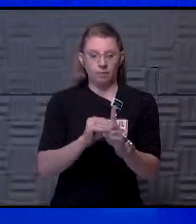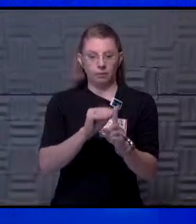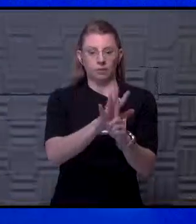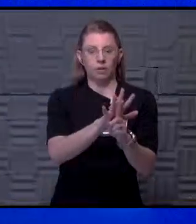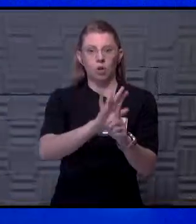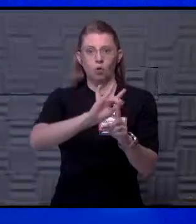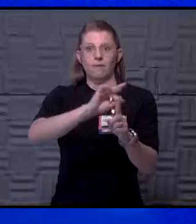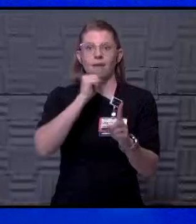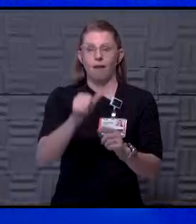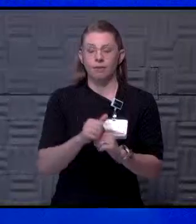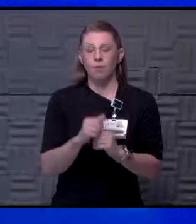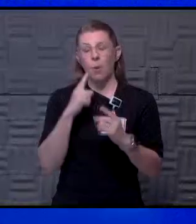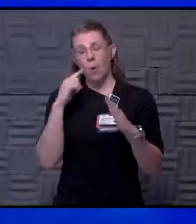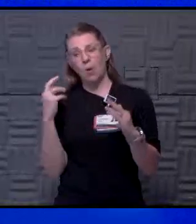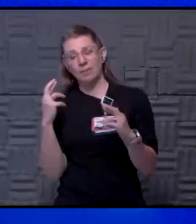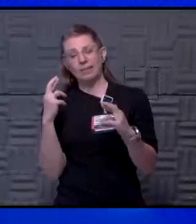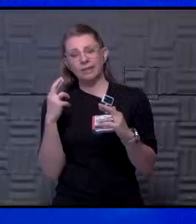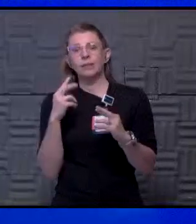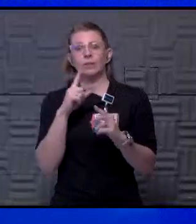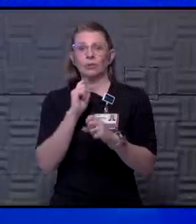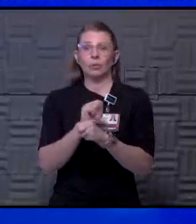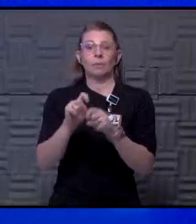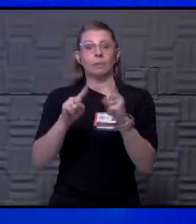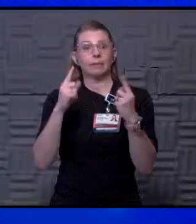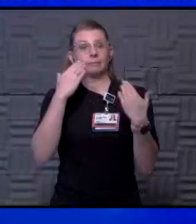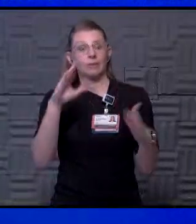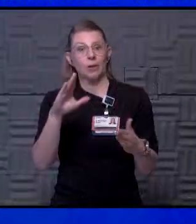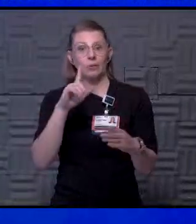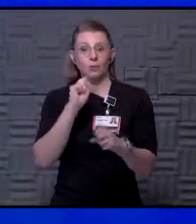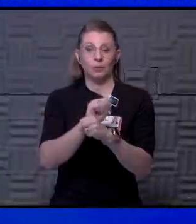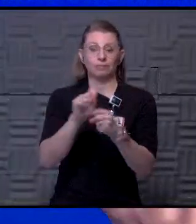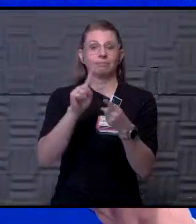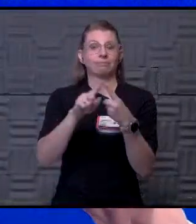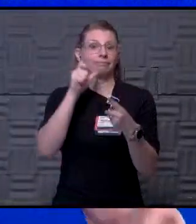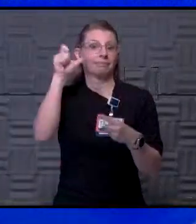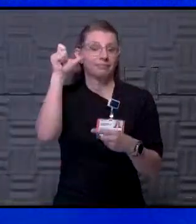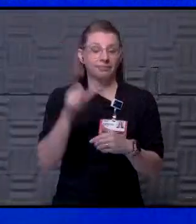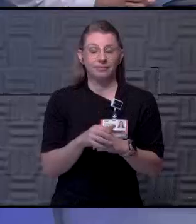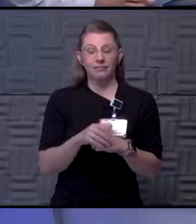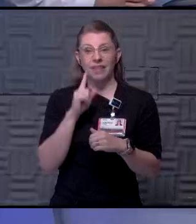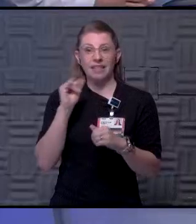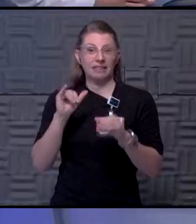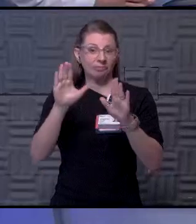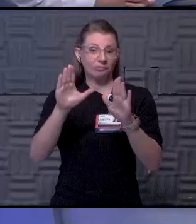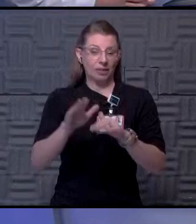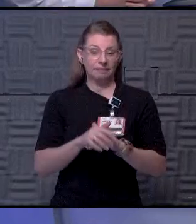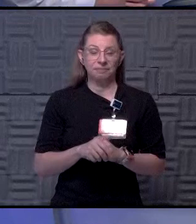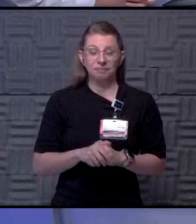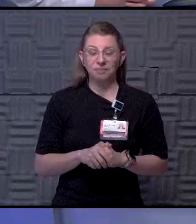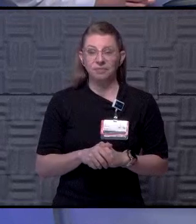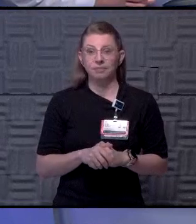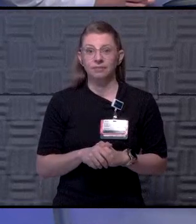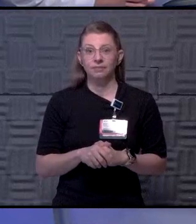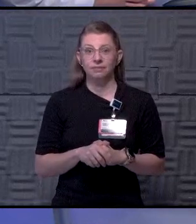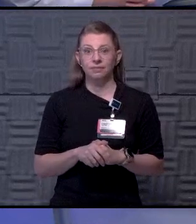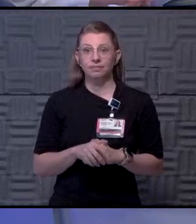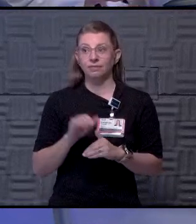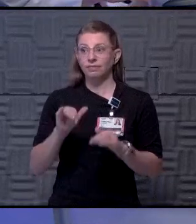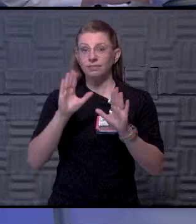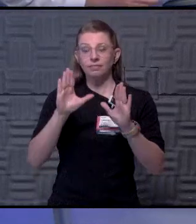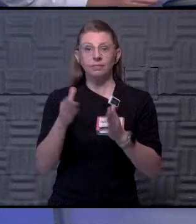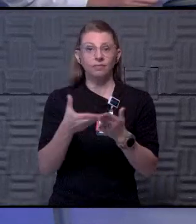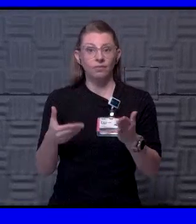were hoping was true, but we didn't know was true. So I think that was really great to see. Yeah, I think that's a wonderful thing.